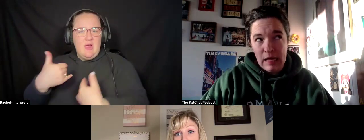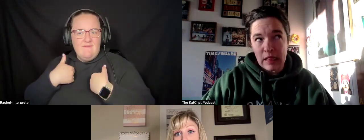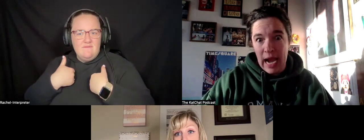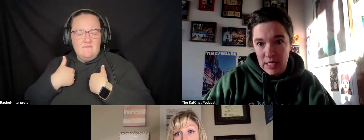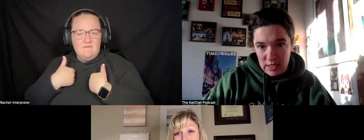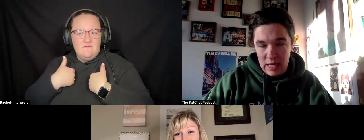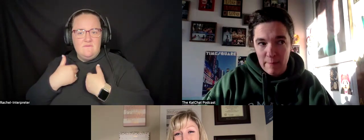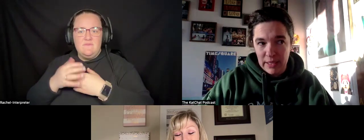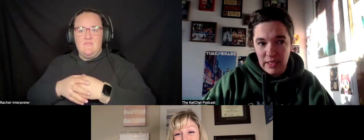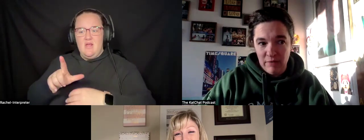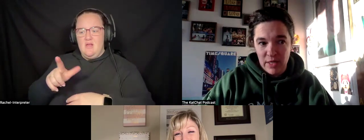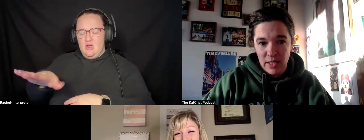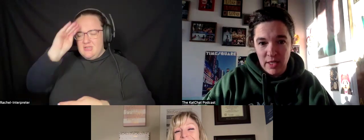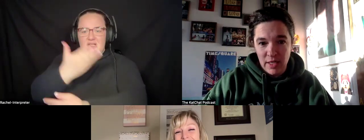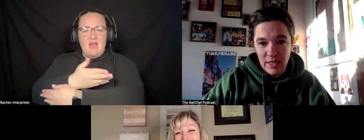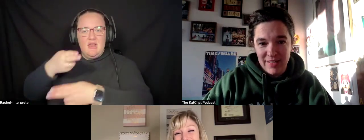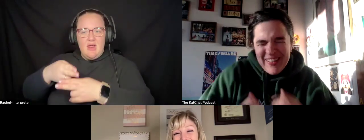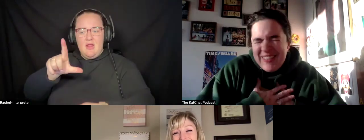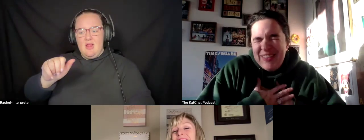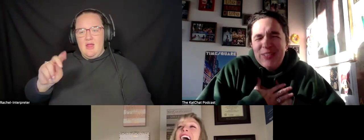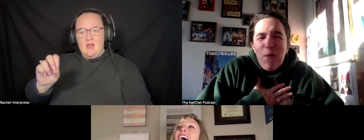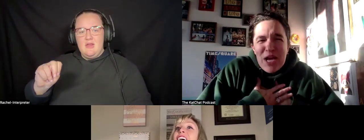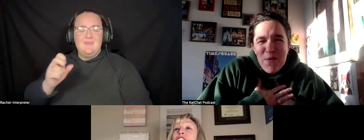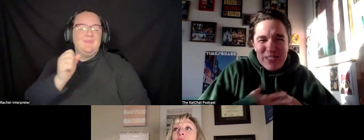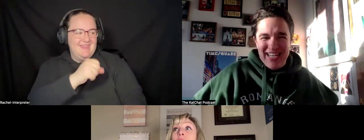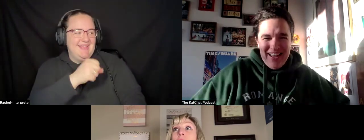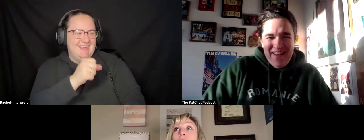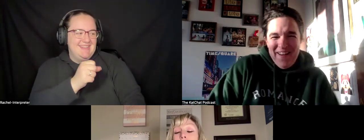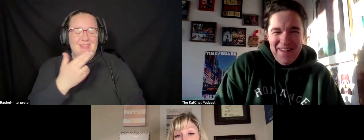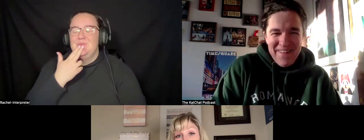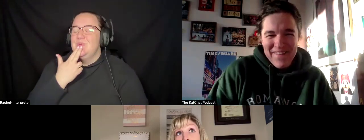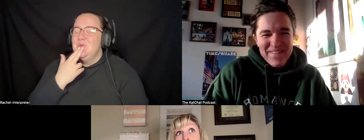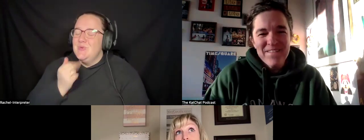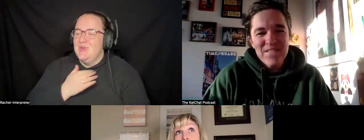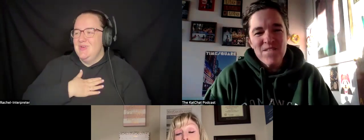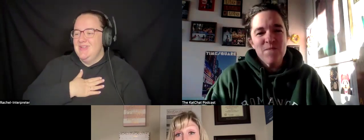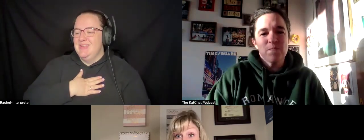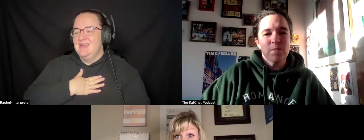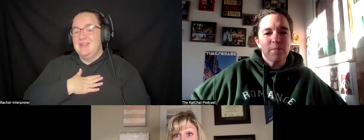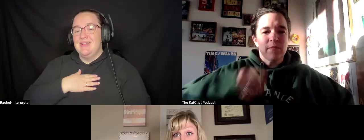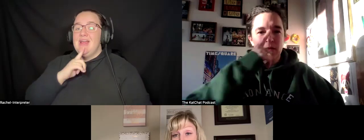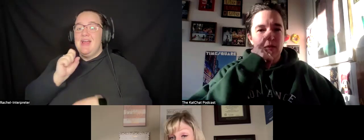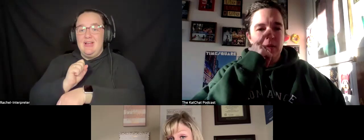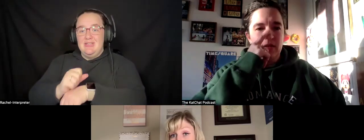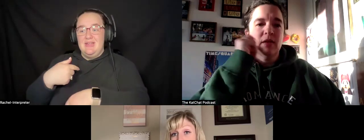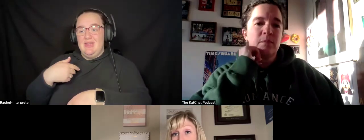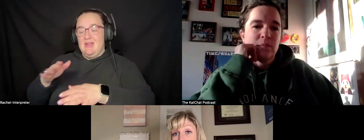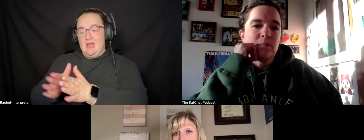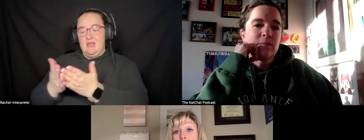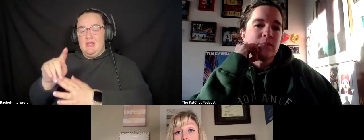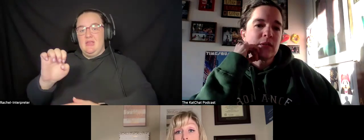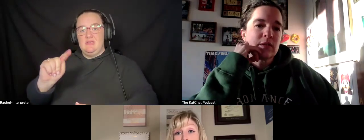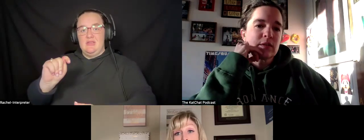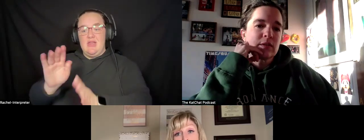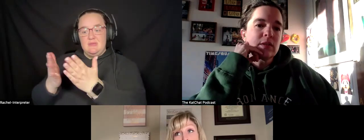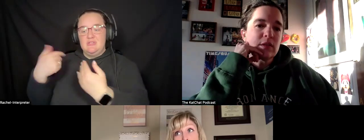son, Landon, I believe. Yes. So So cute. I actually sell textbooks now. So